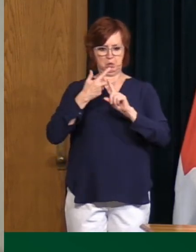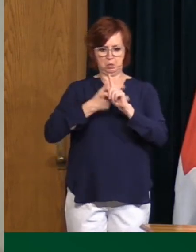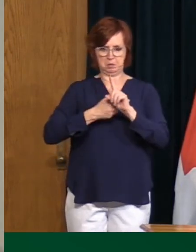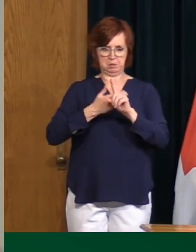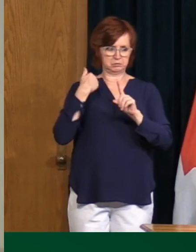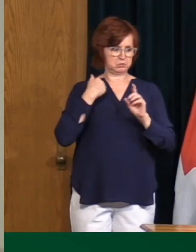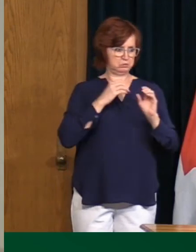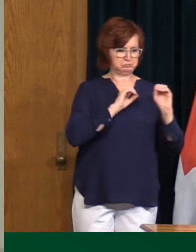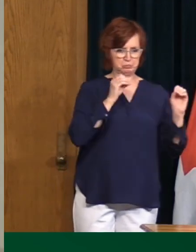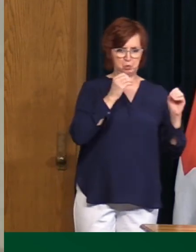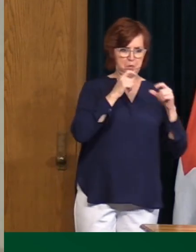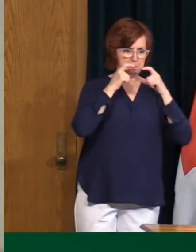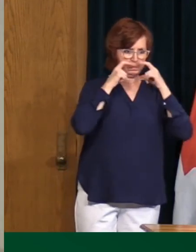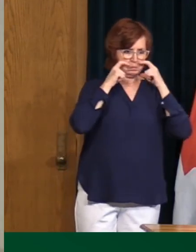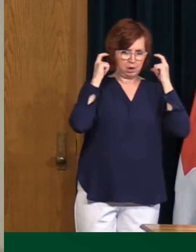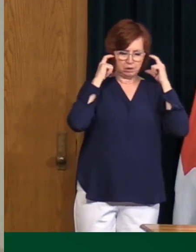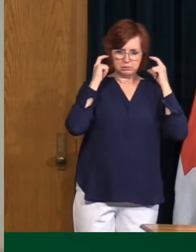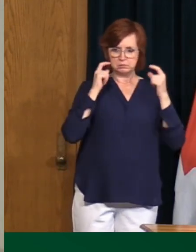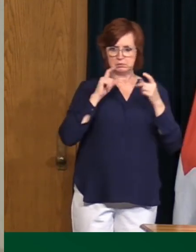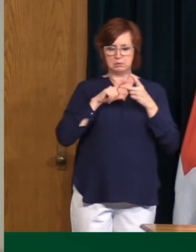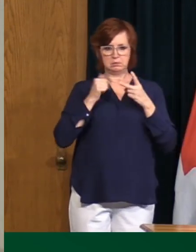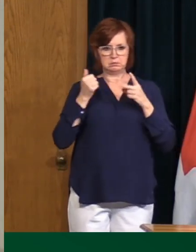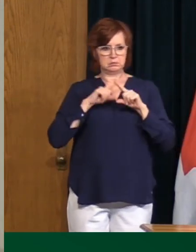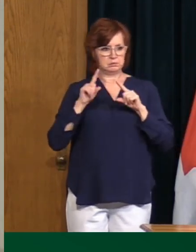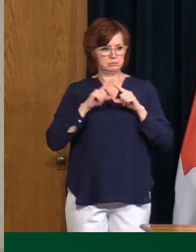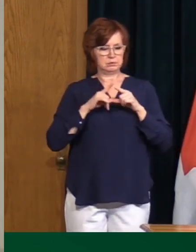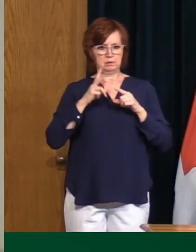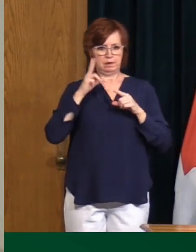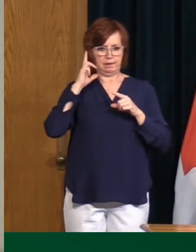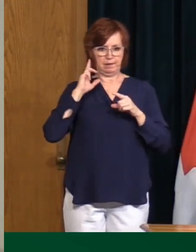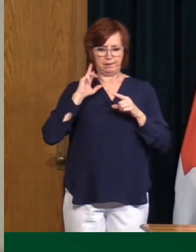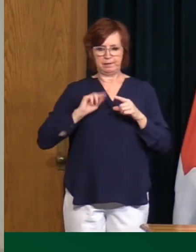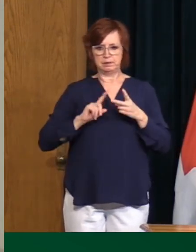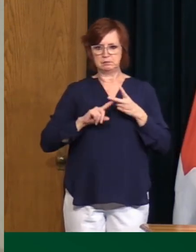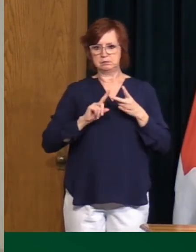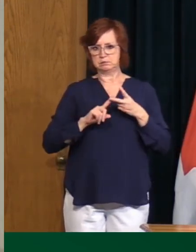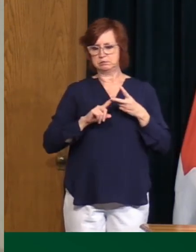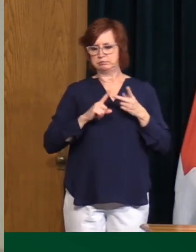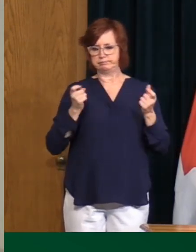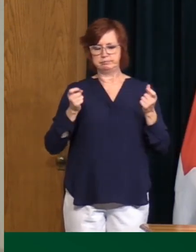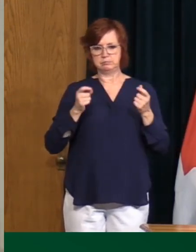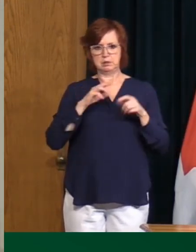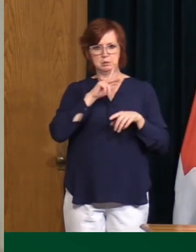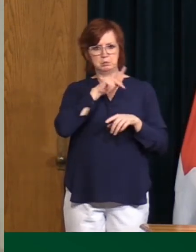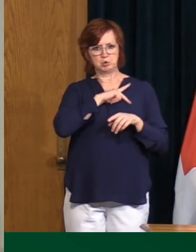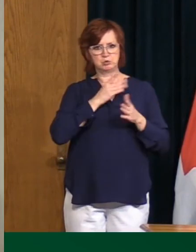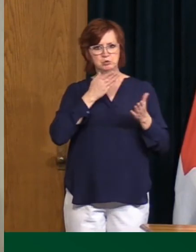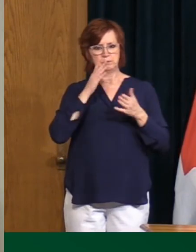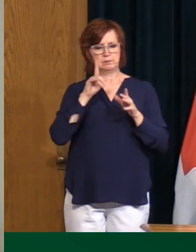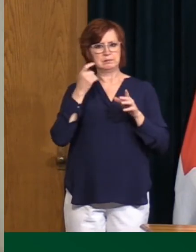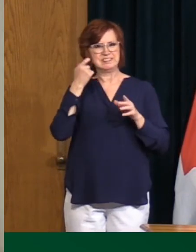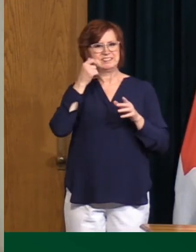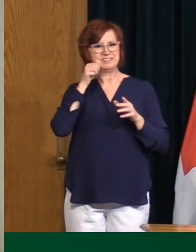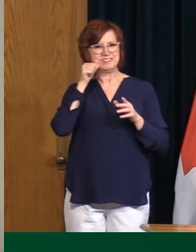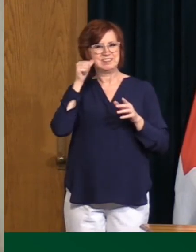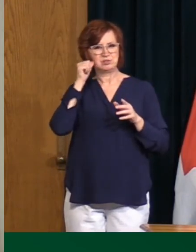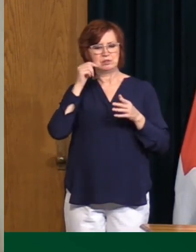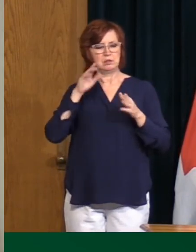medical-related areas, or also other personal care services, hair salons and others who have opened up now, and